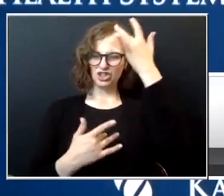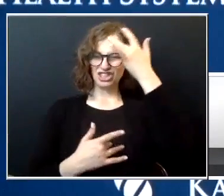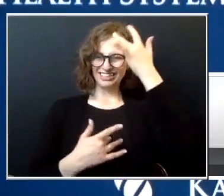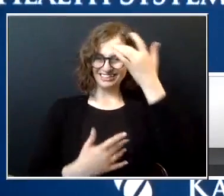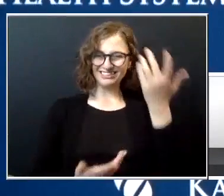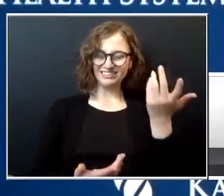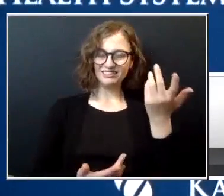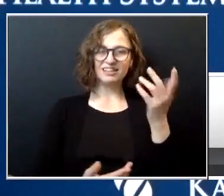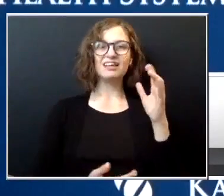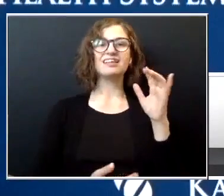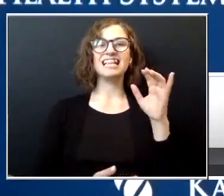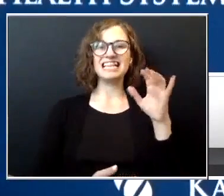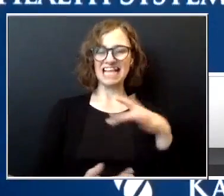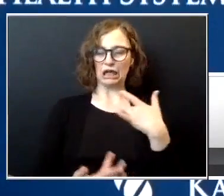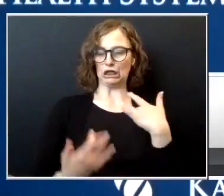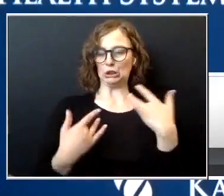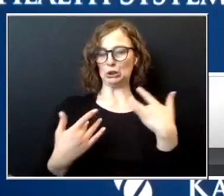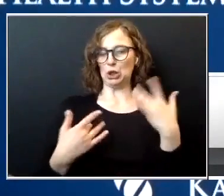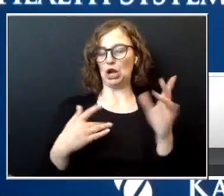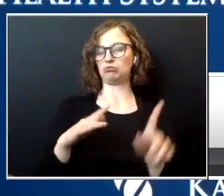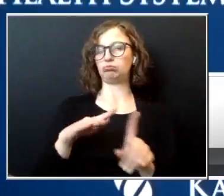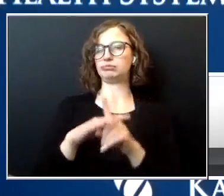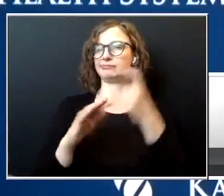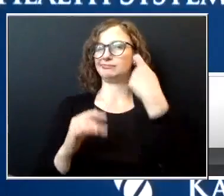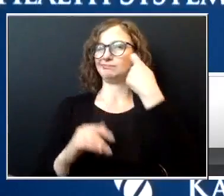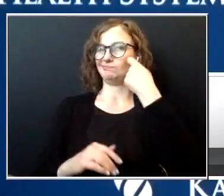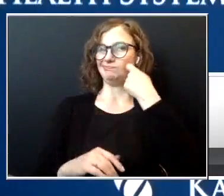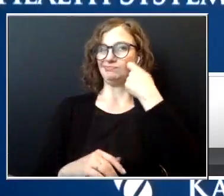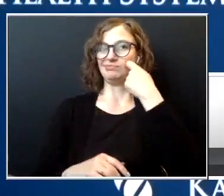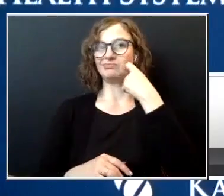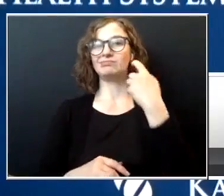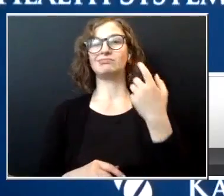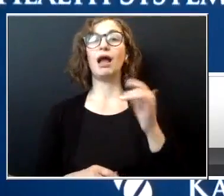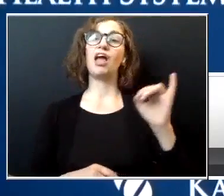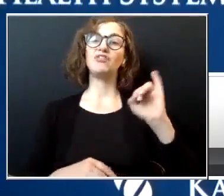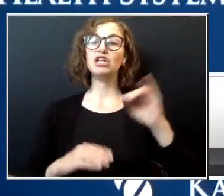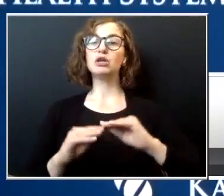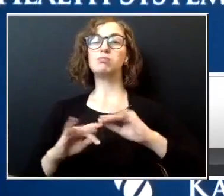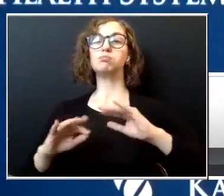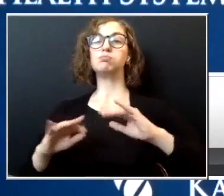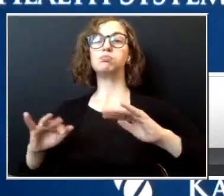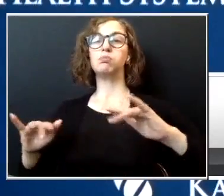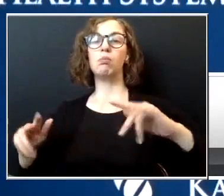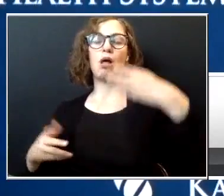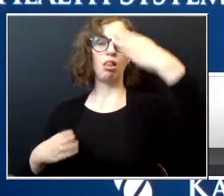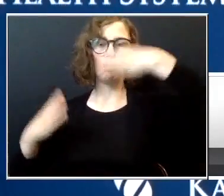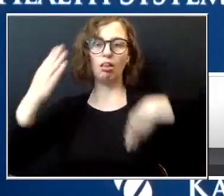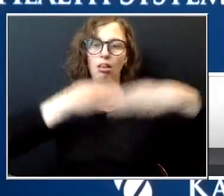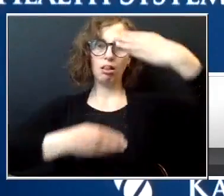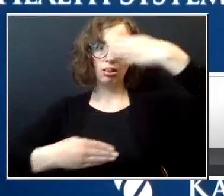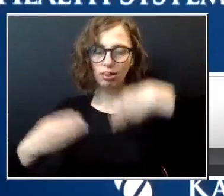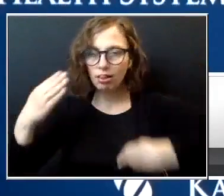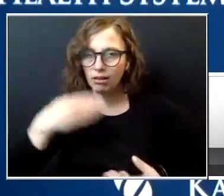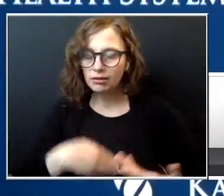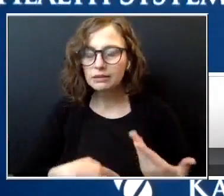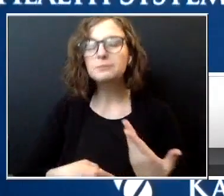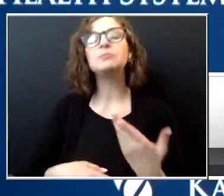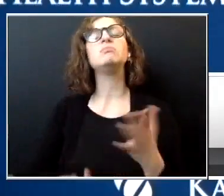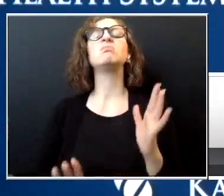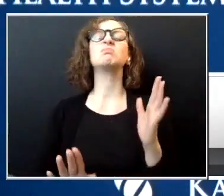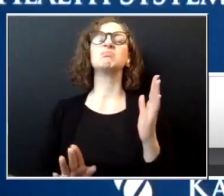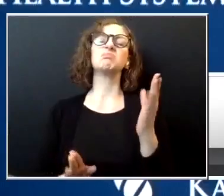or recently in the past month or month and a half, that there have been further infections. Now, we should note that there have been